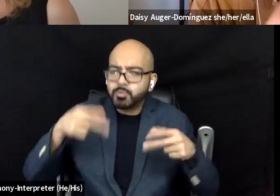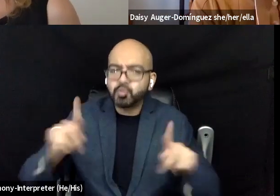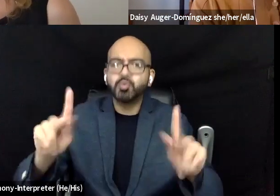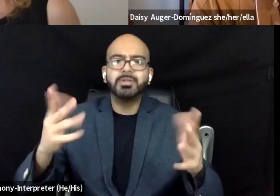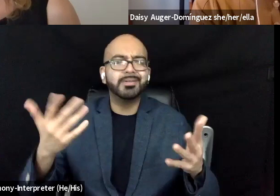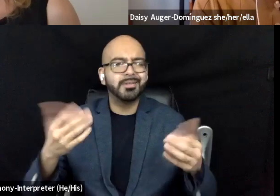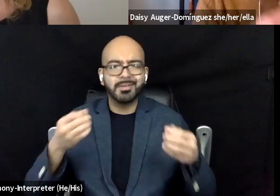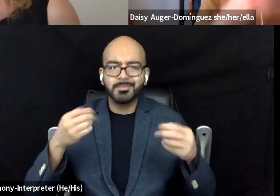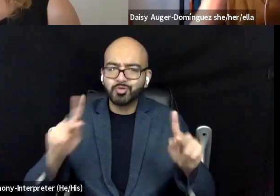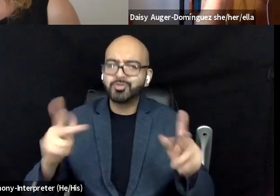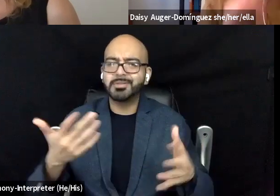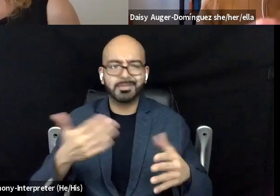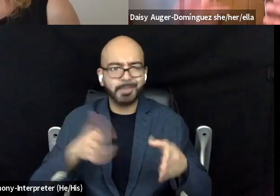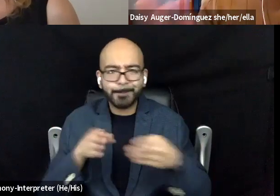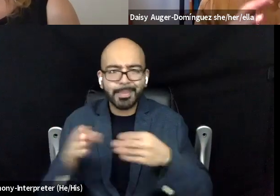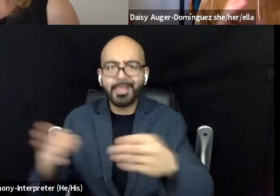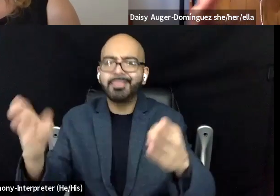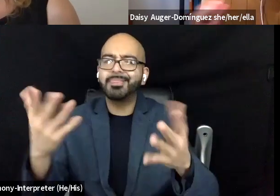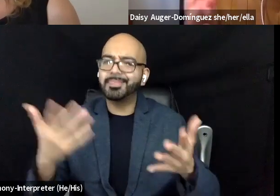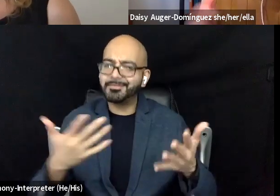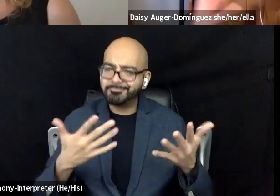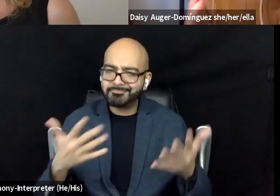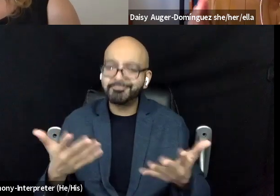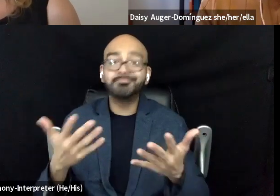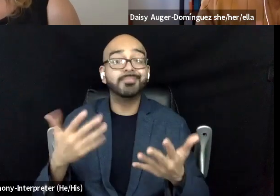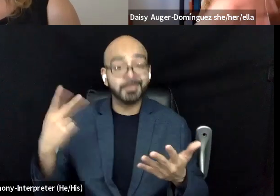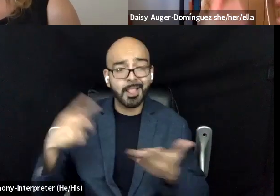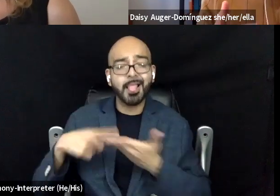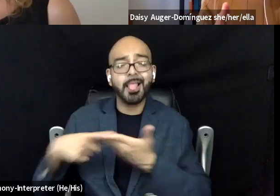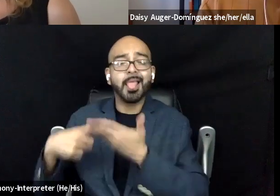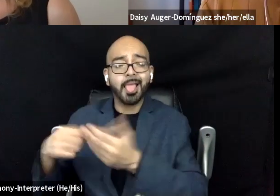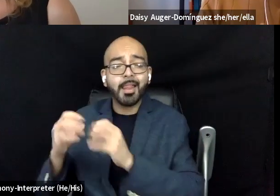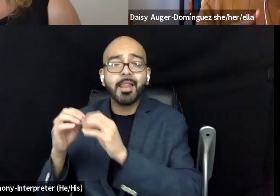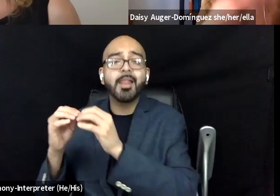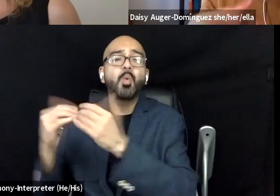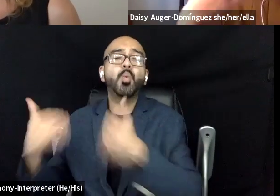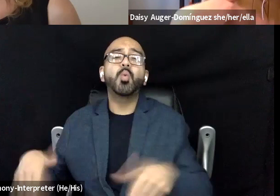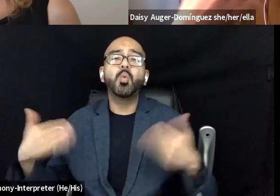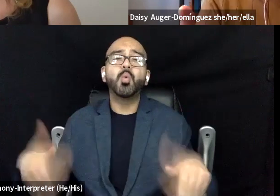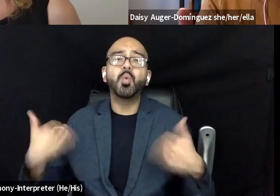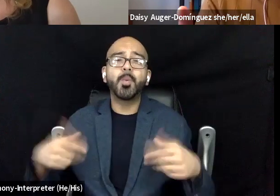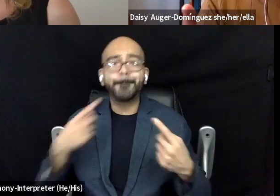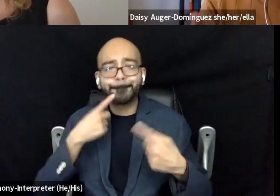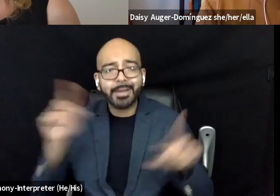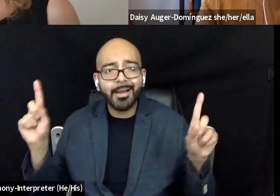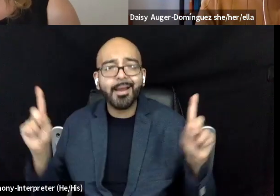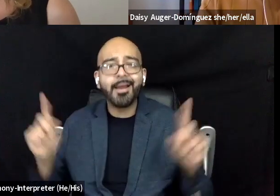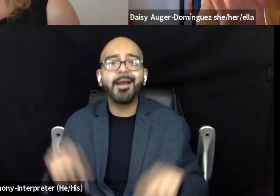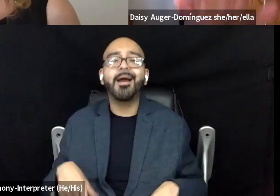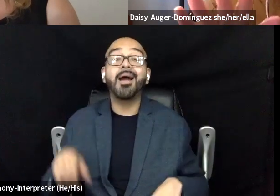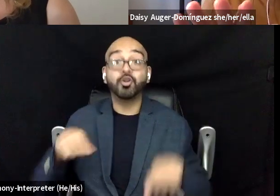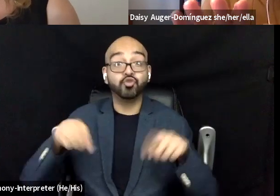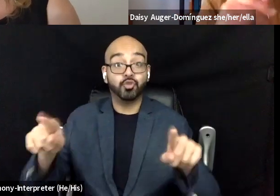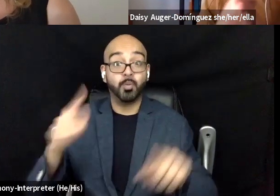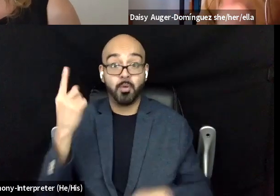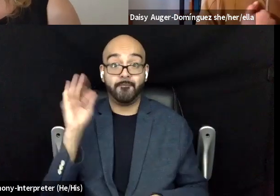path that has not been paved for them before. And that turned into an amazing conversation and we worked at it. And she actually said that in a session that we had. She said, I want